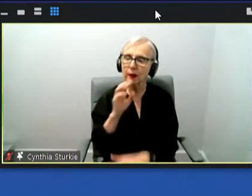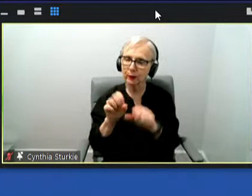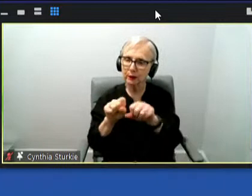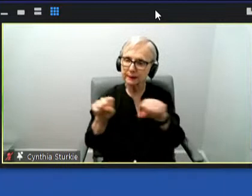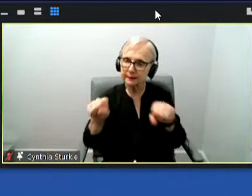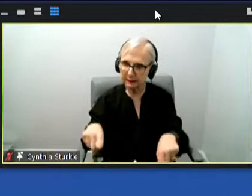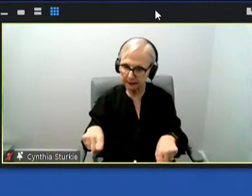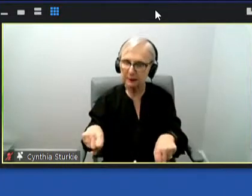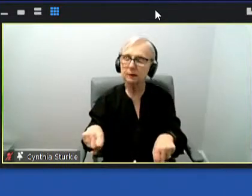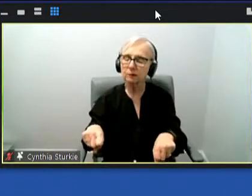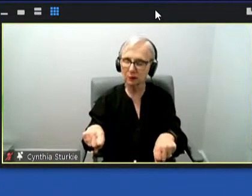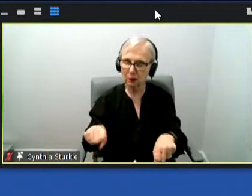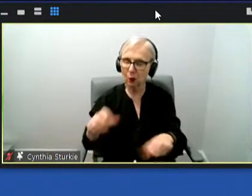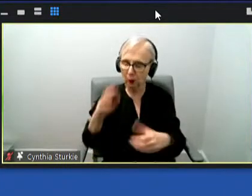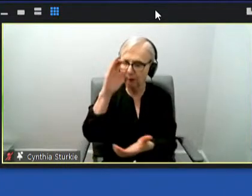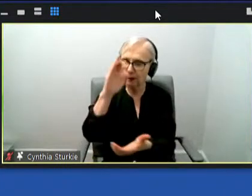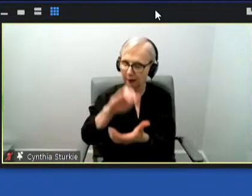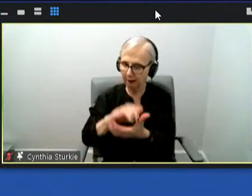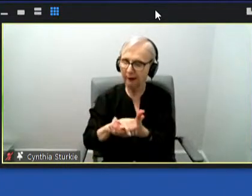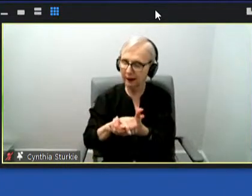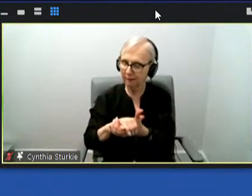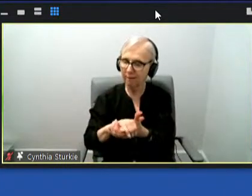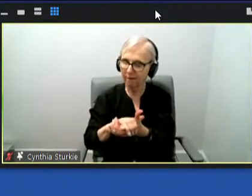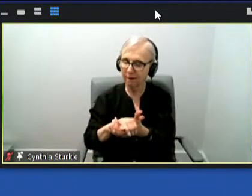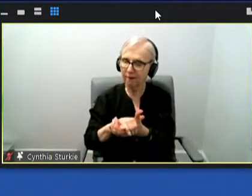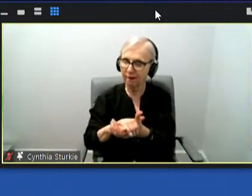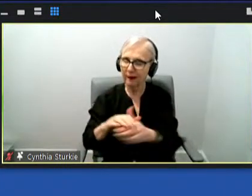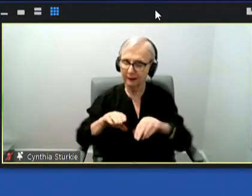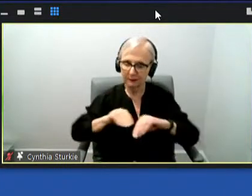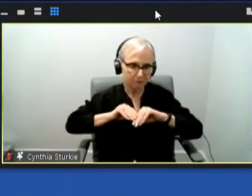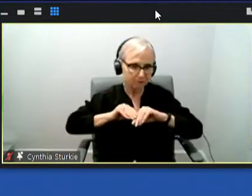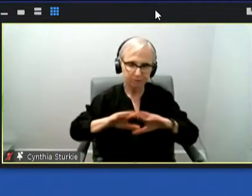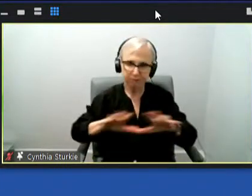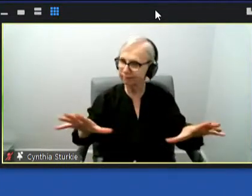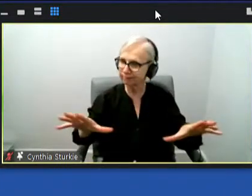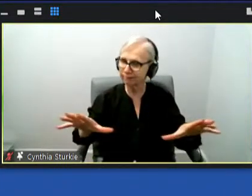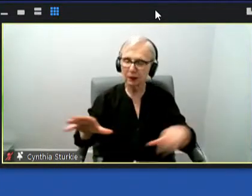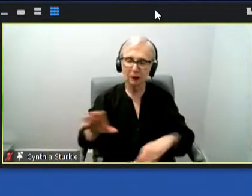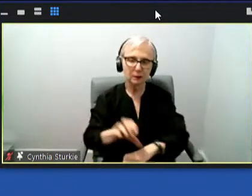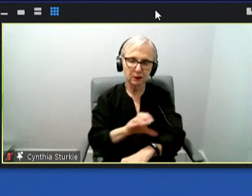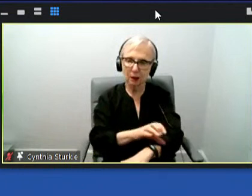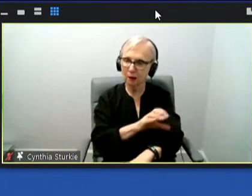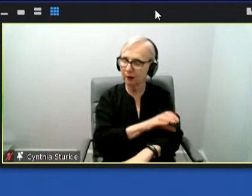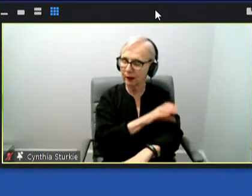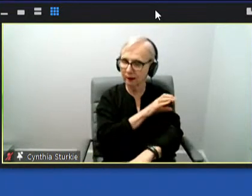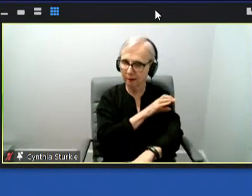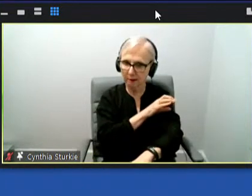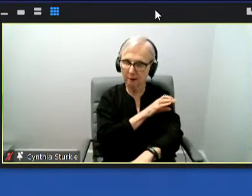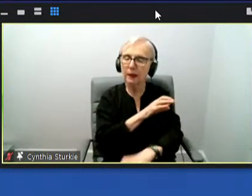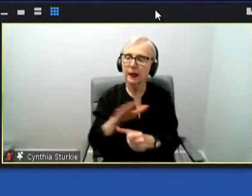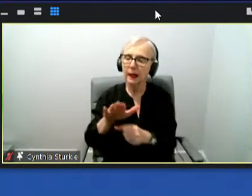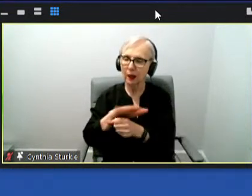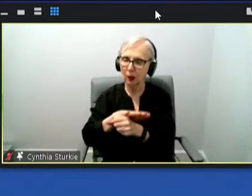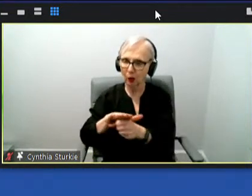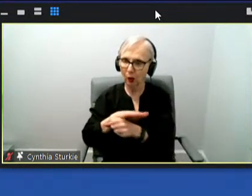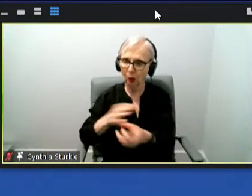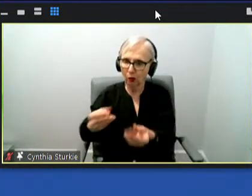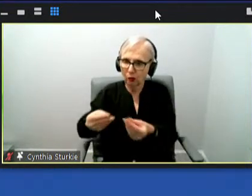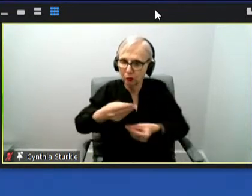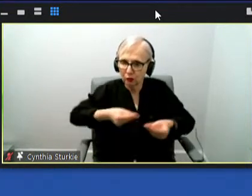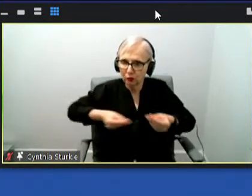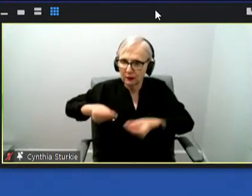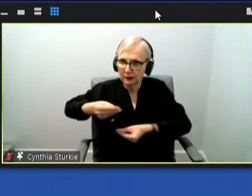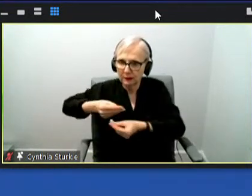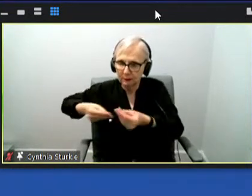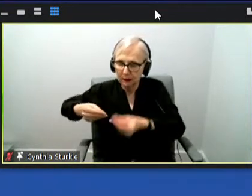at this point, we do believe that Omicron is widespread across the state, and there is likely local transmission occurring in